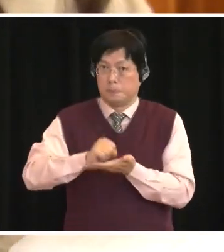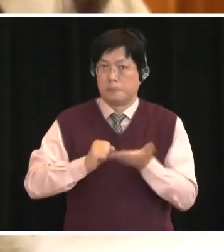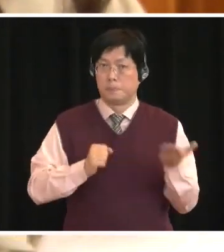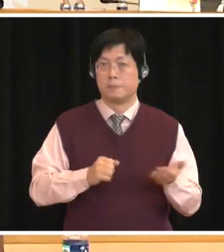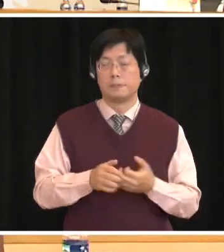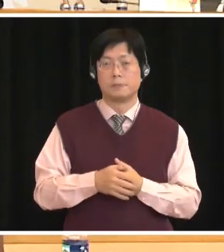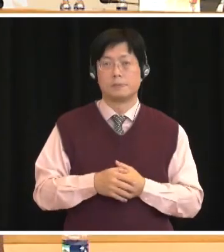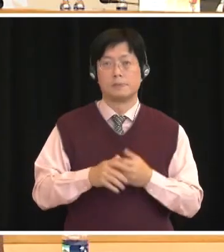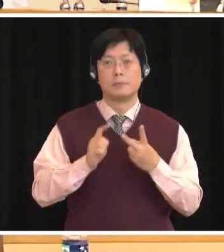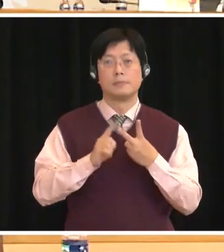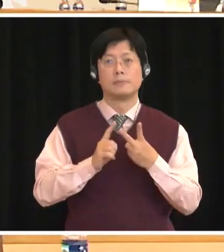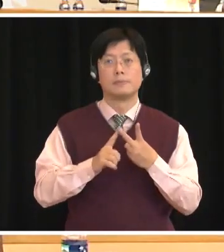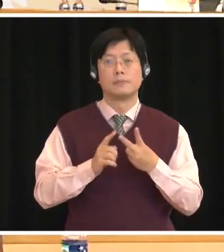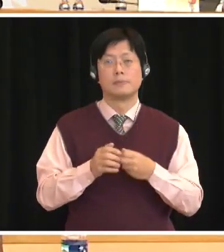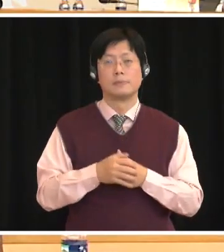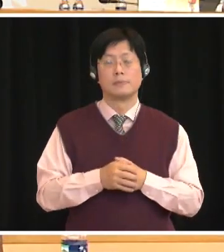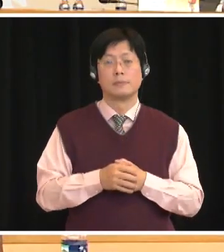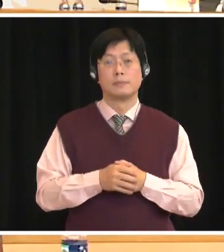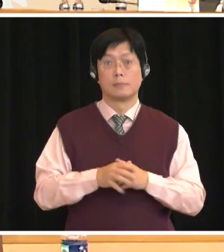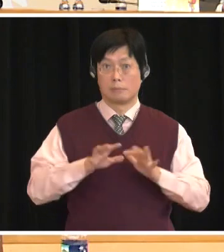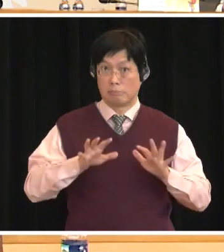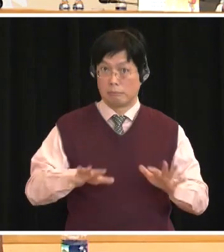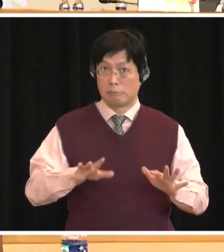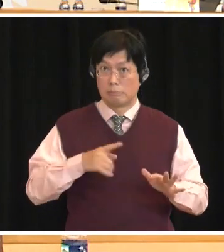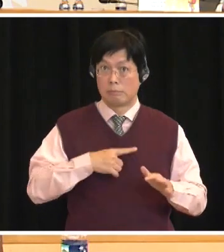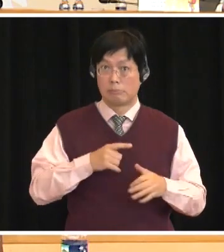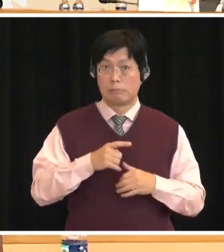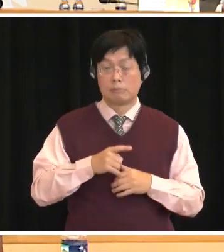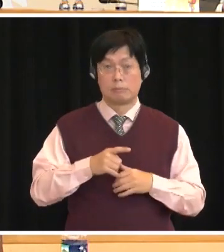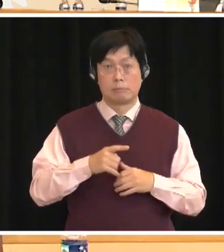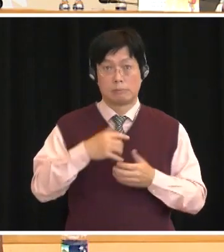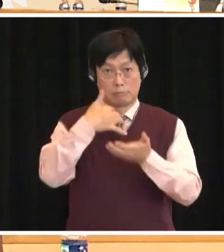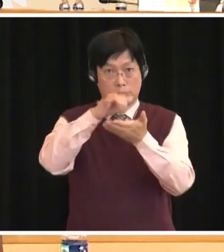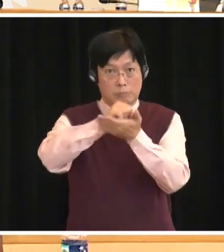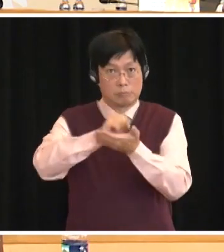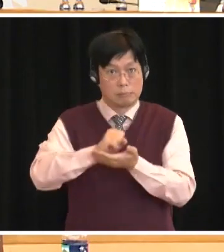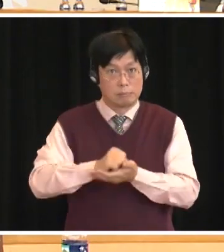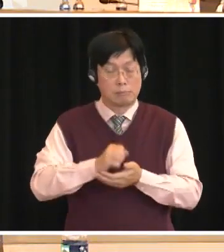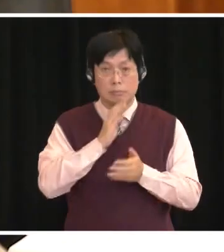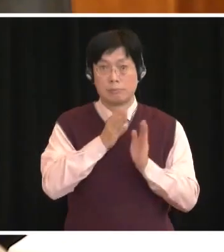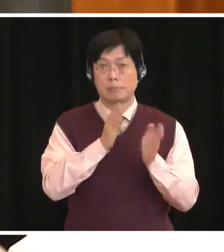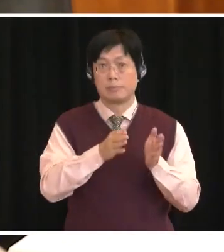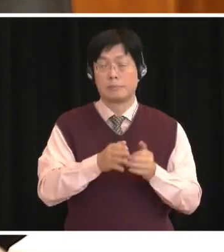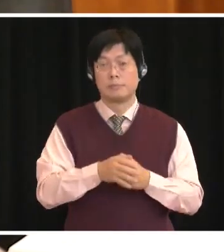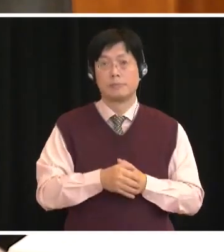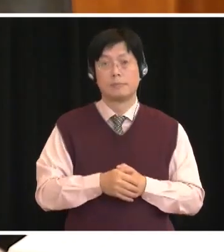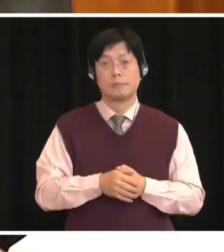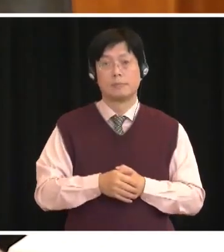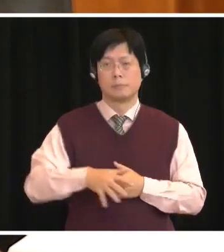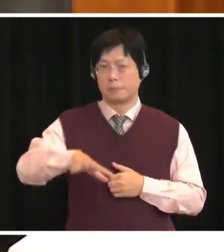18, we will be able to collect the data and submit it to you later.